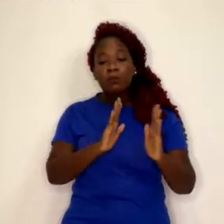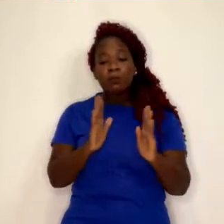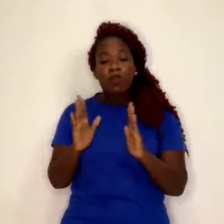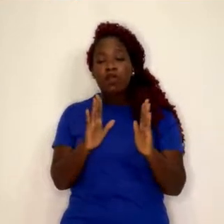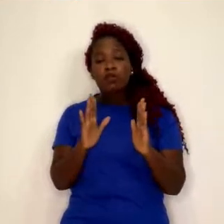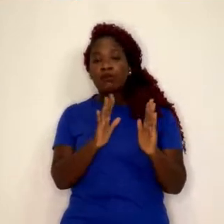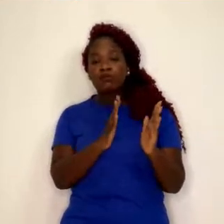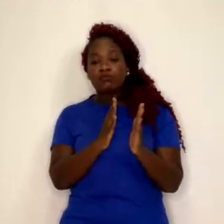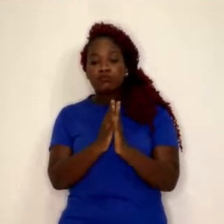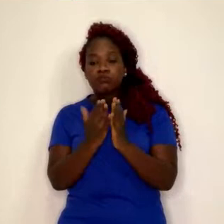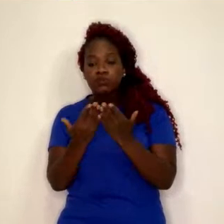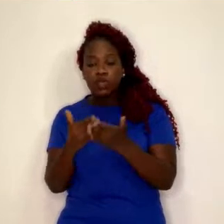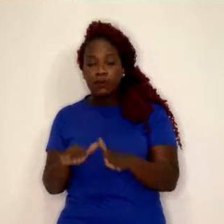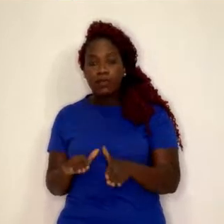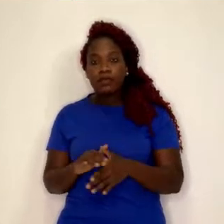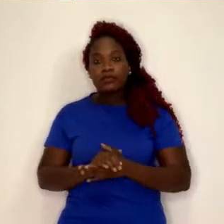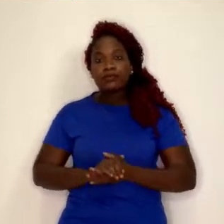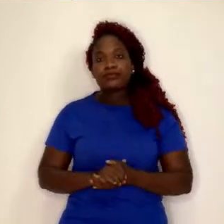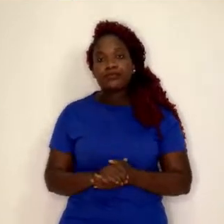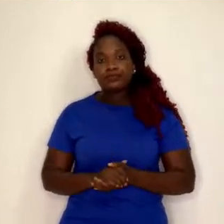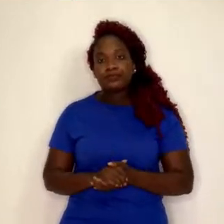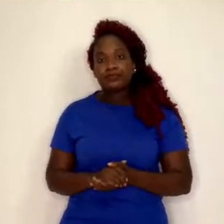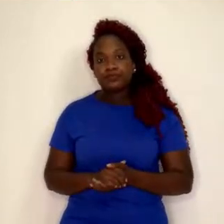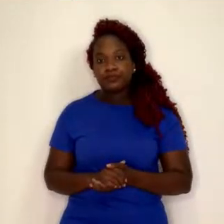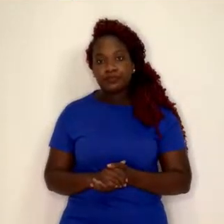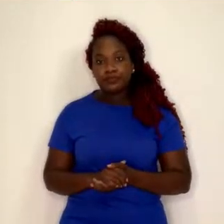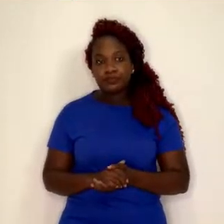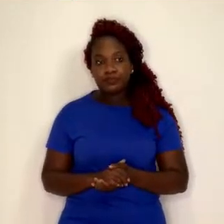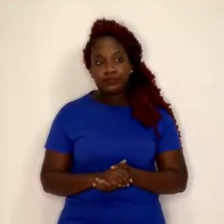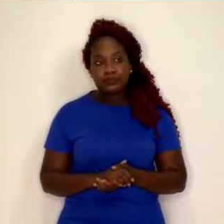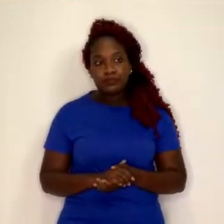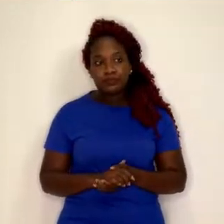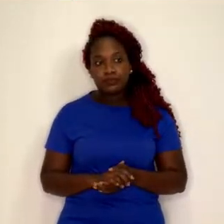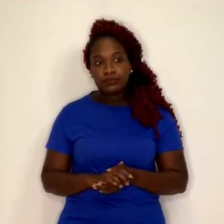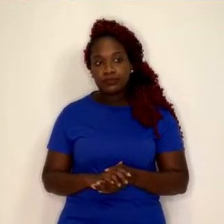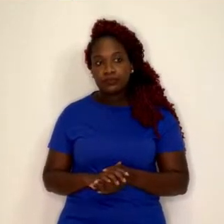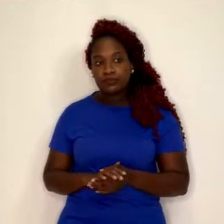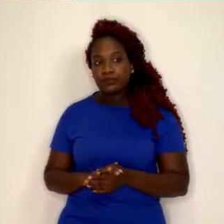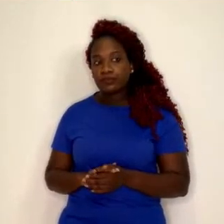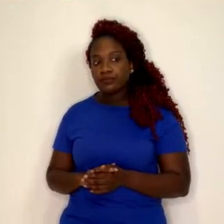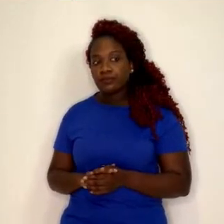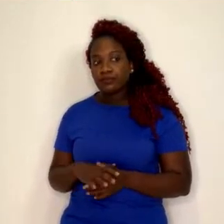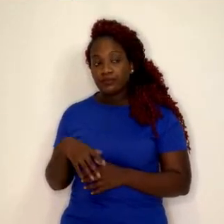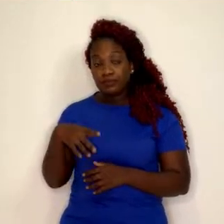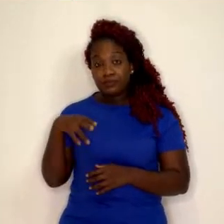1 minute so that we can overcome these challenges.